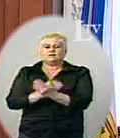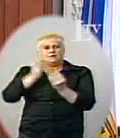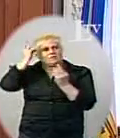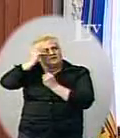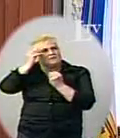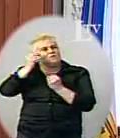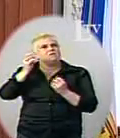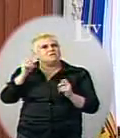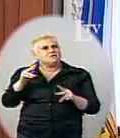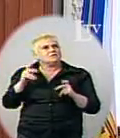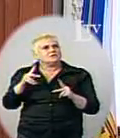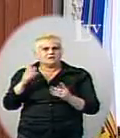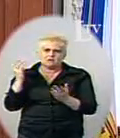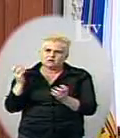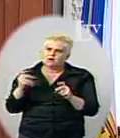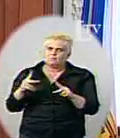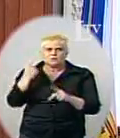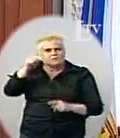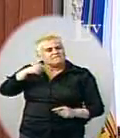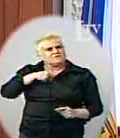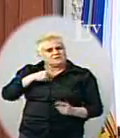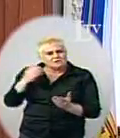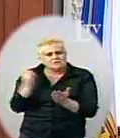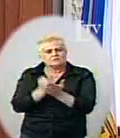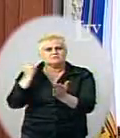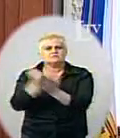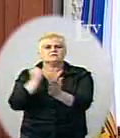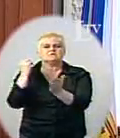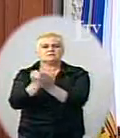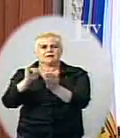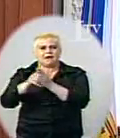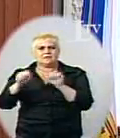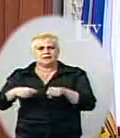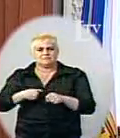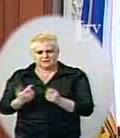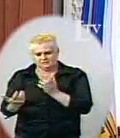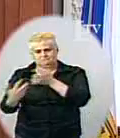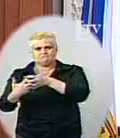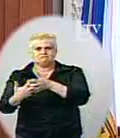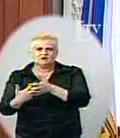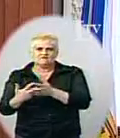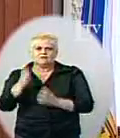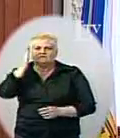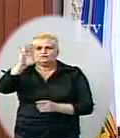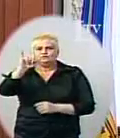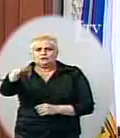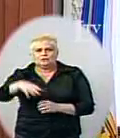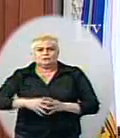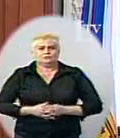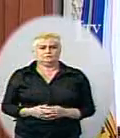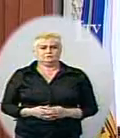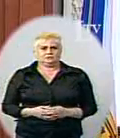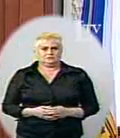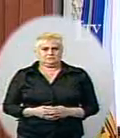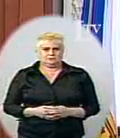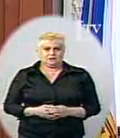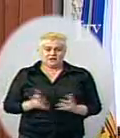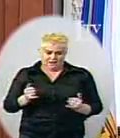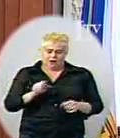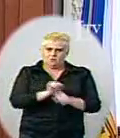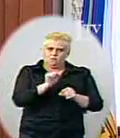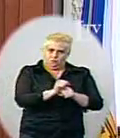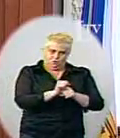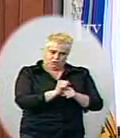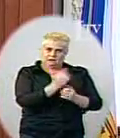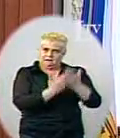the opportunities out there and how they can seize them. In addition to the factory floor